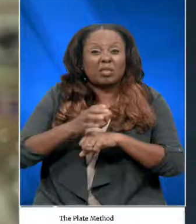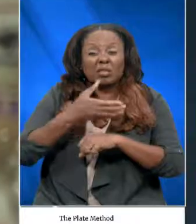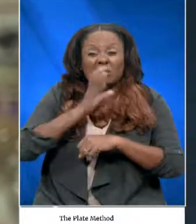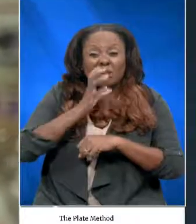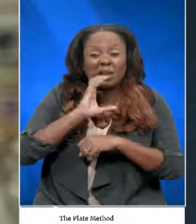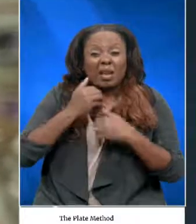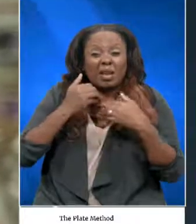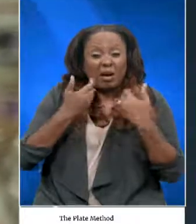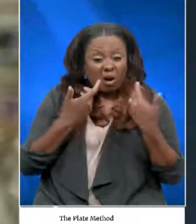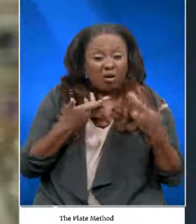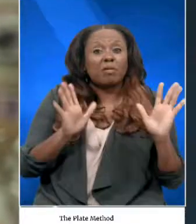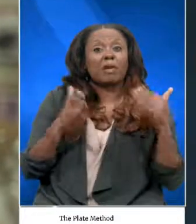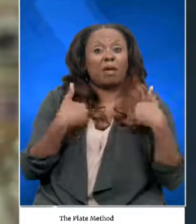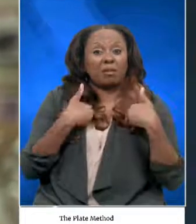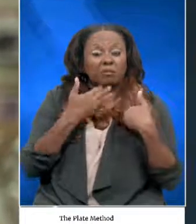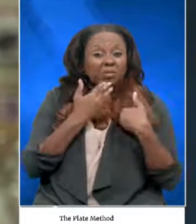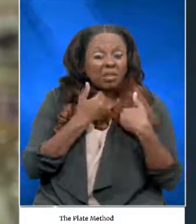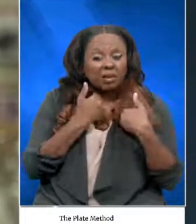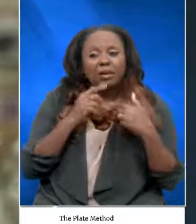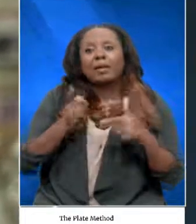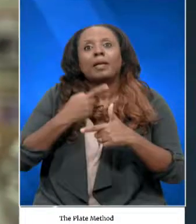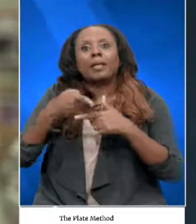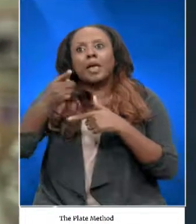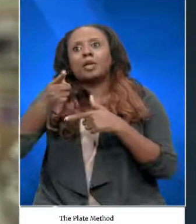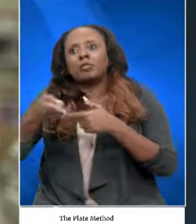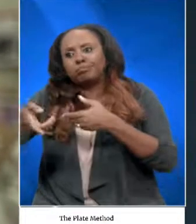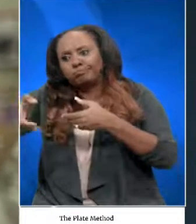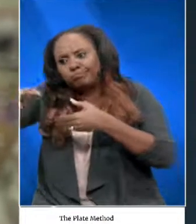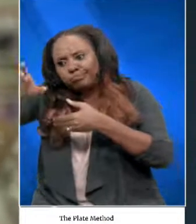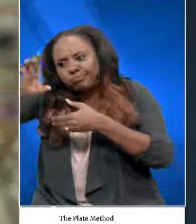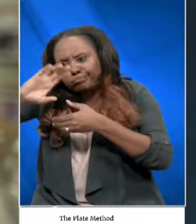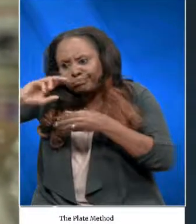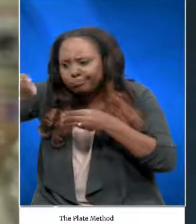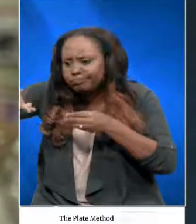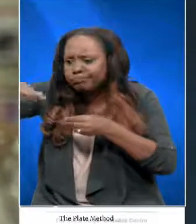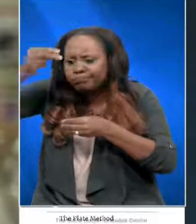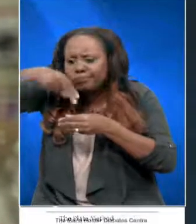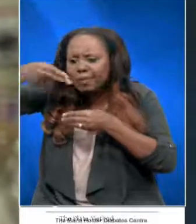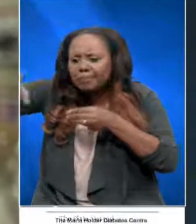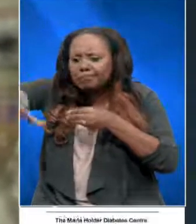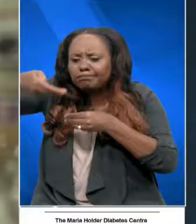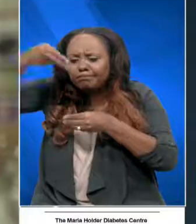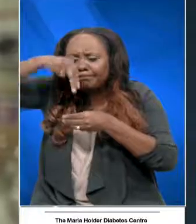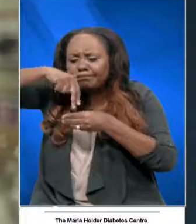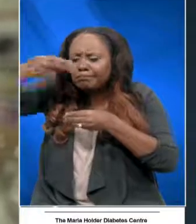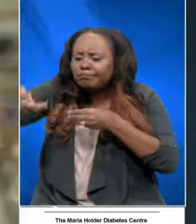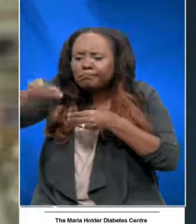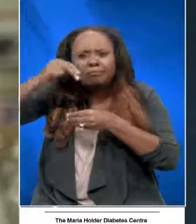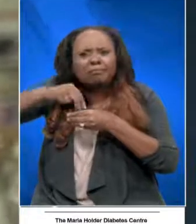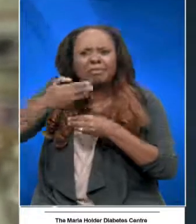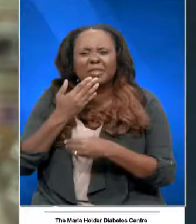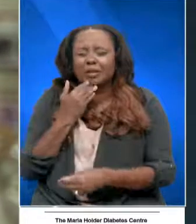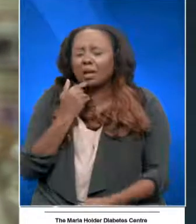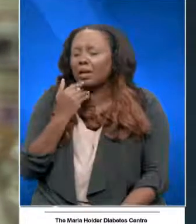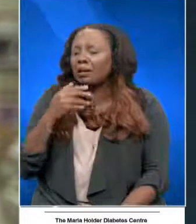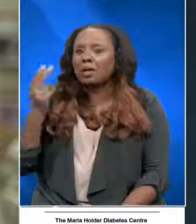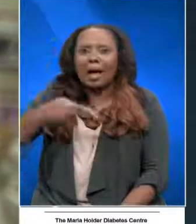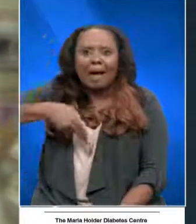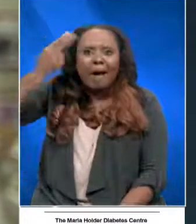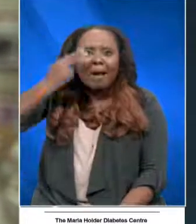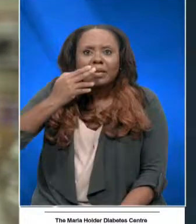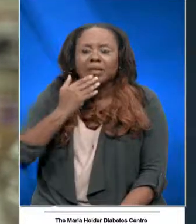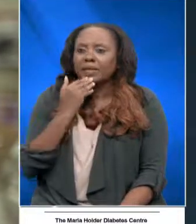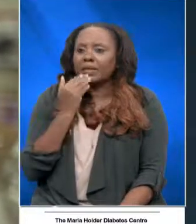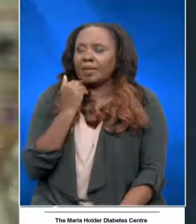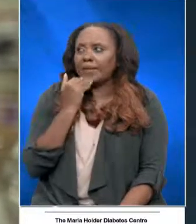add sugar to it. So that creates a huge issue for our children, because they're starting their day with a high source of sugar in their body, and